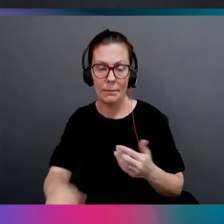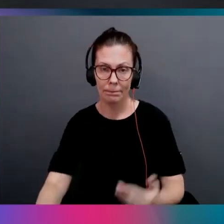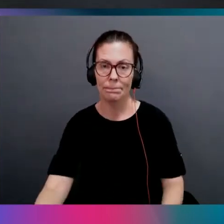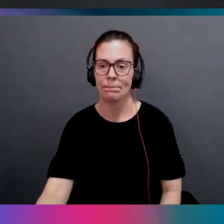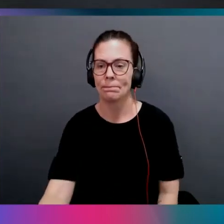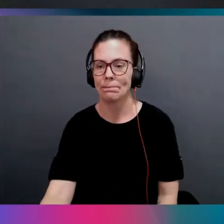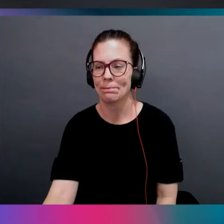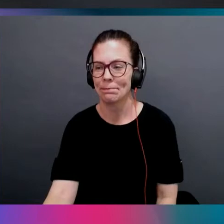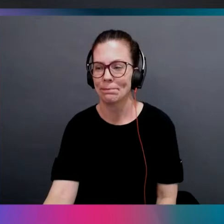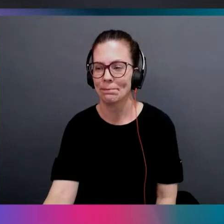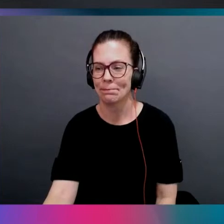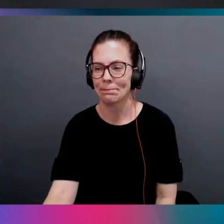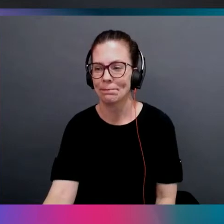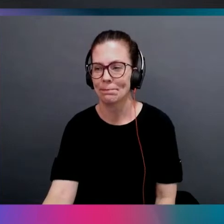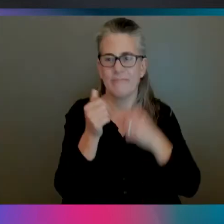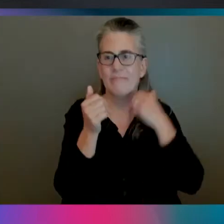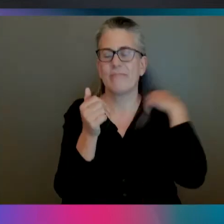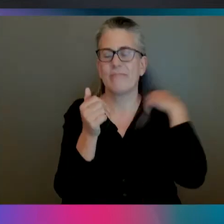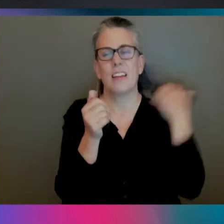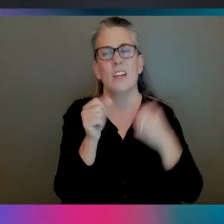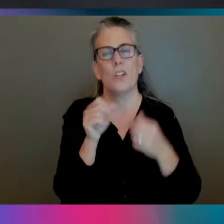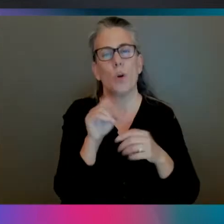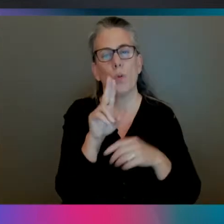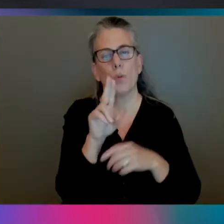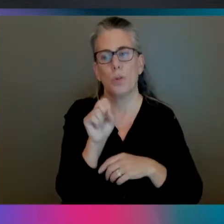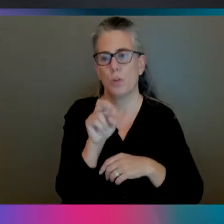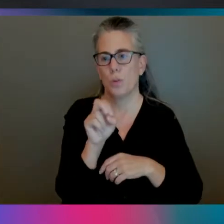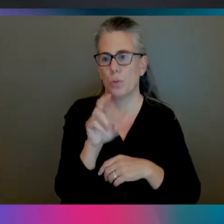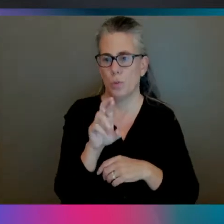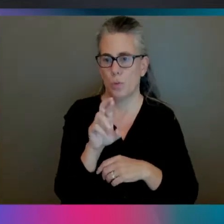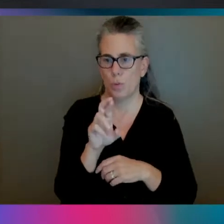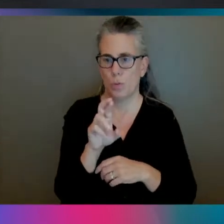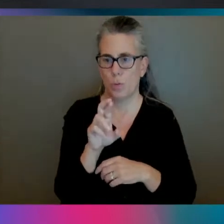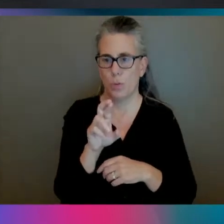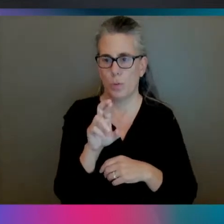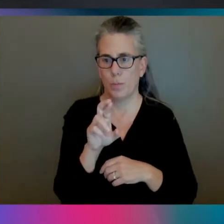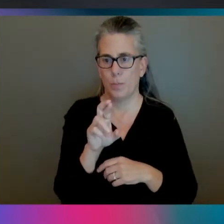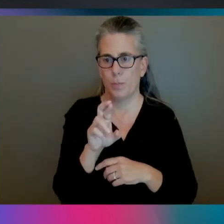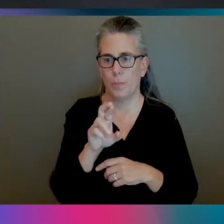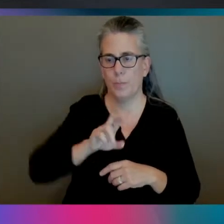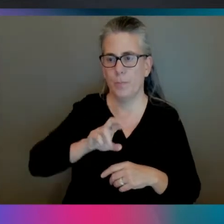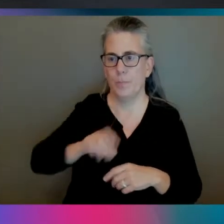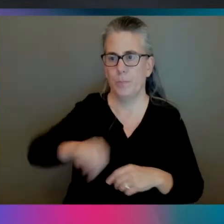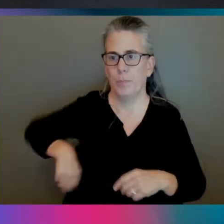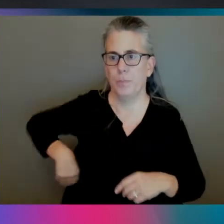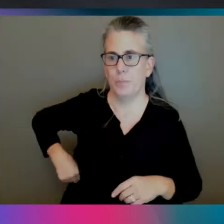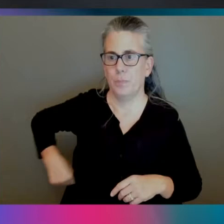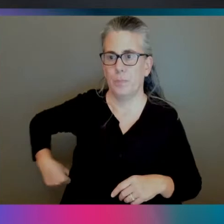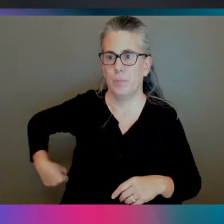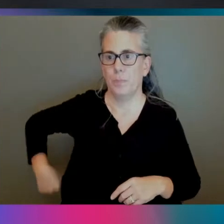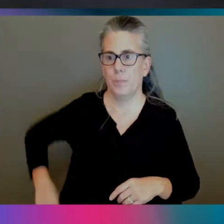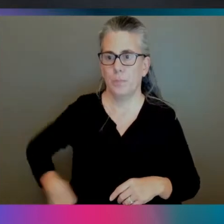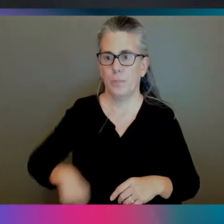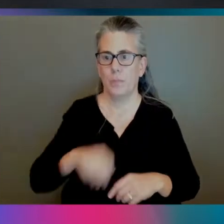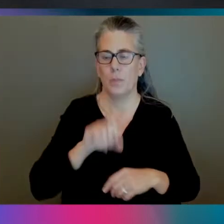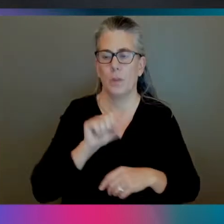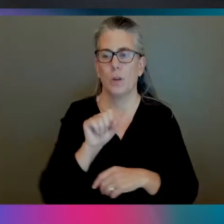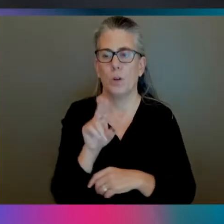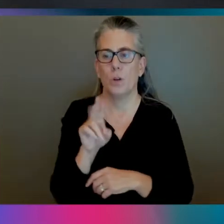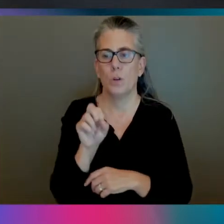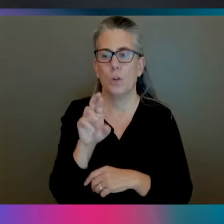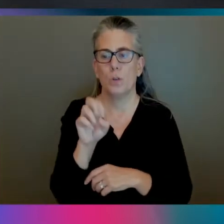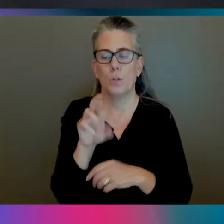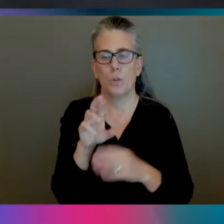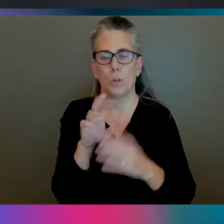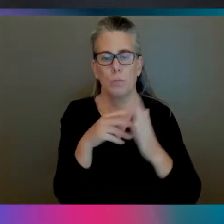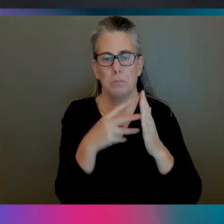going to have many movies. This is a pretty simplistic view here, but I'm going to have many movies, right? Yeah. But let's keep it simple here. If you look